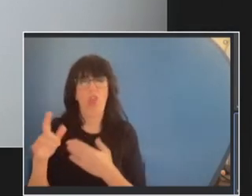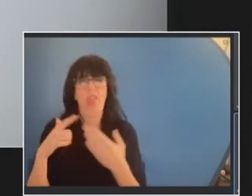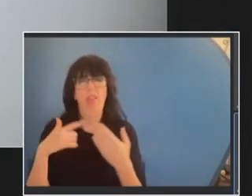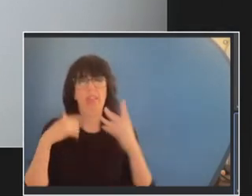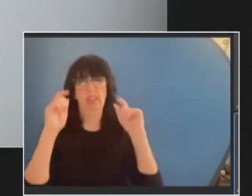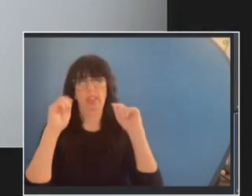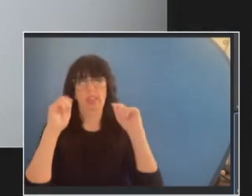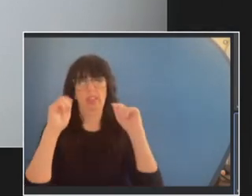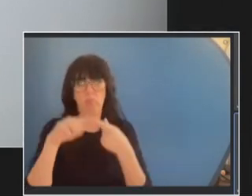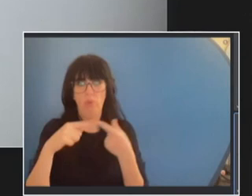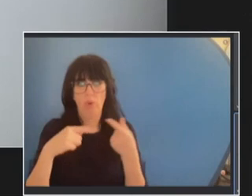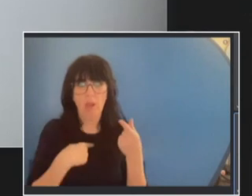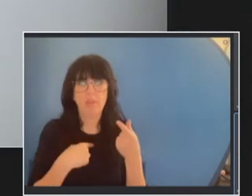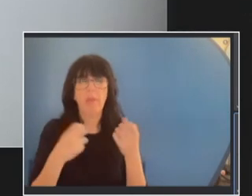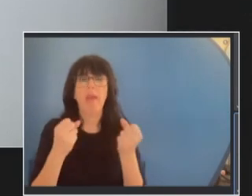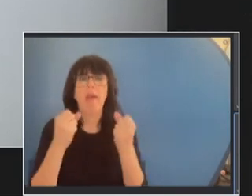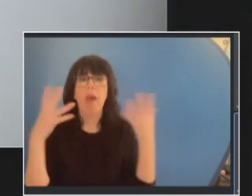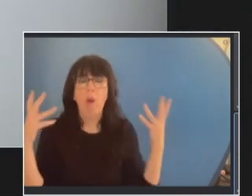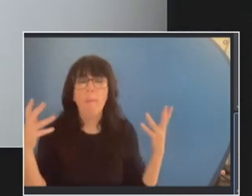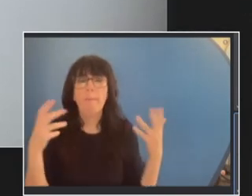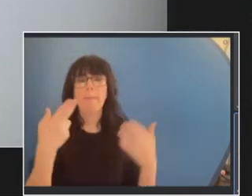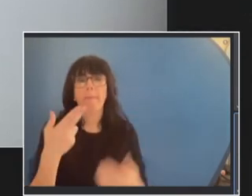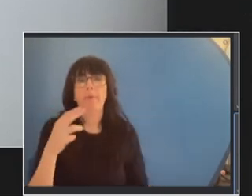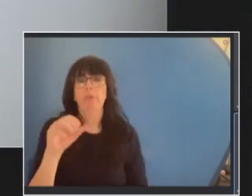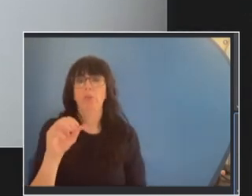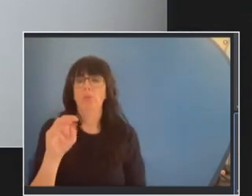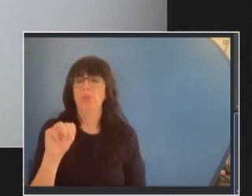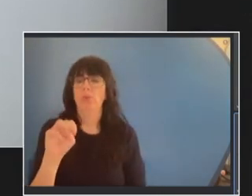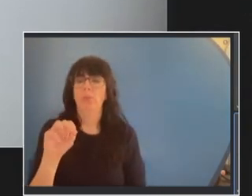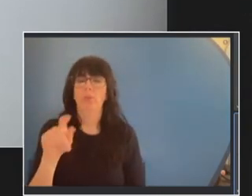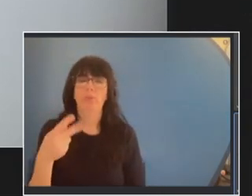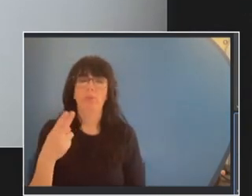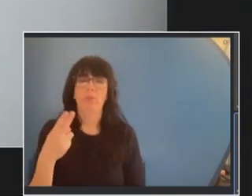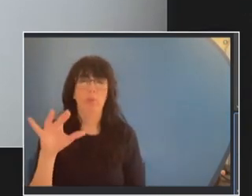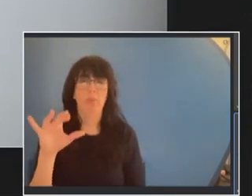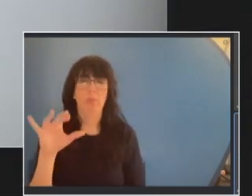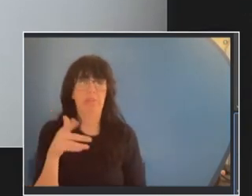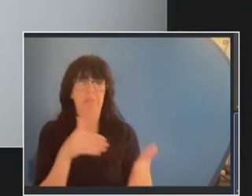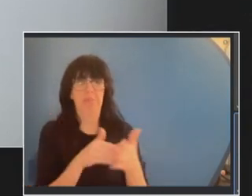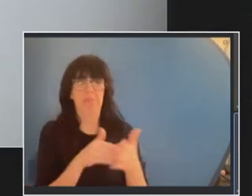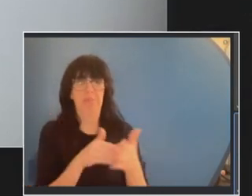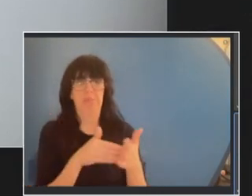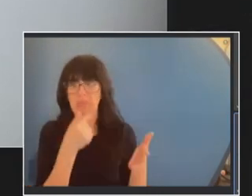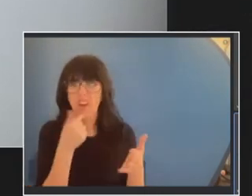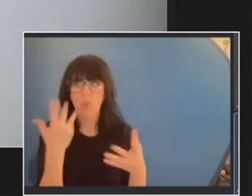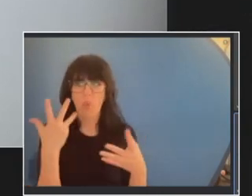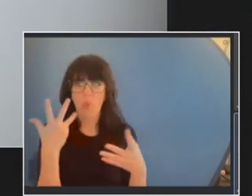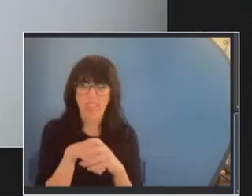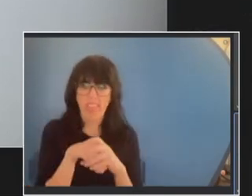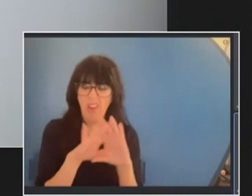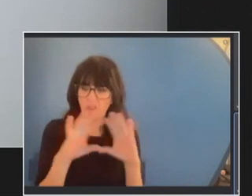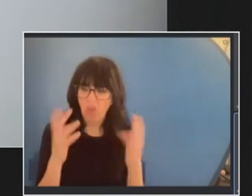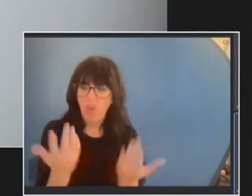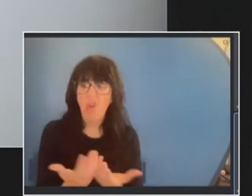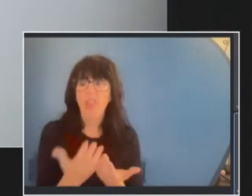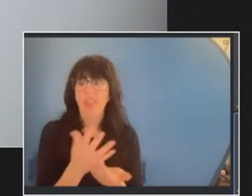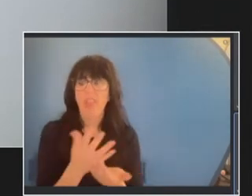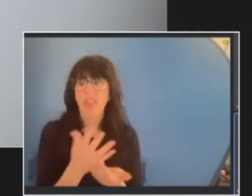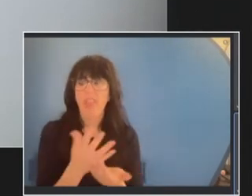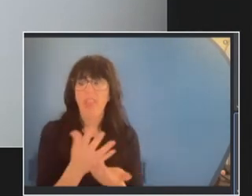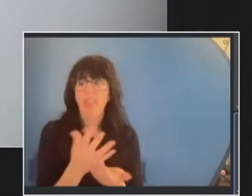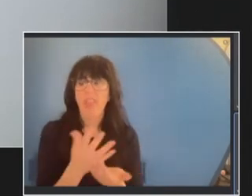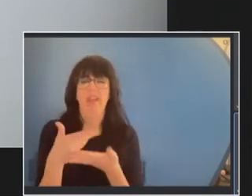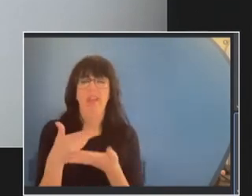of homophobia that existed within the movement and of course in society at that time,